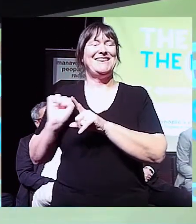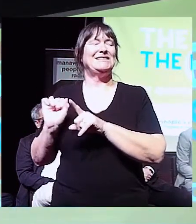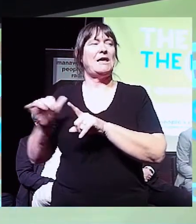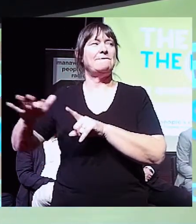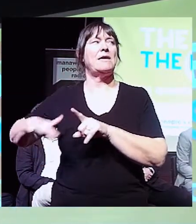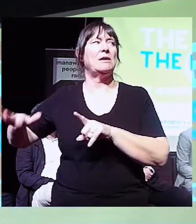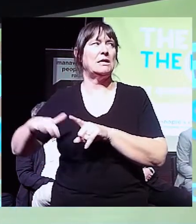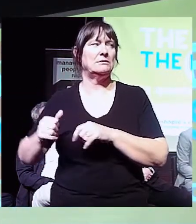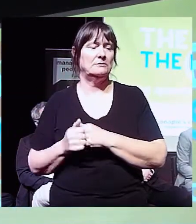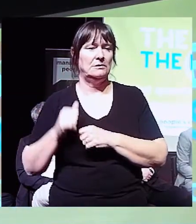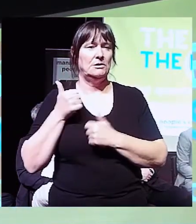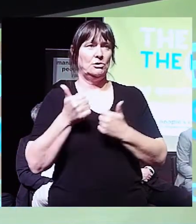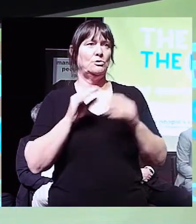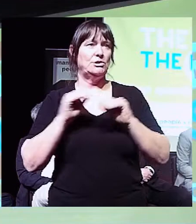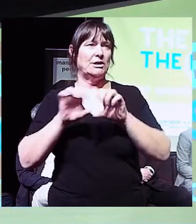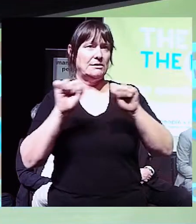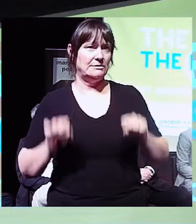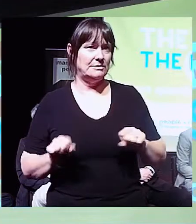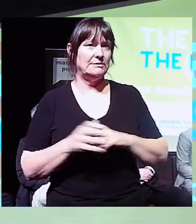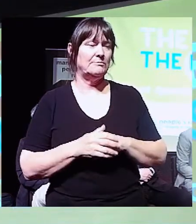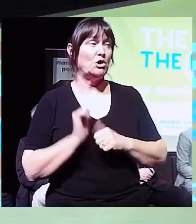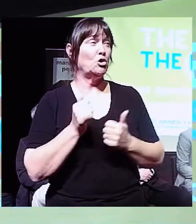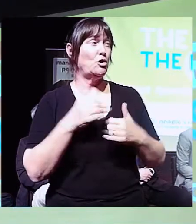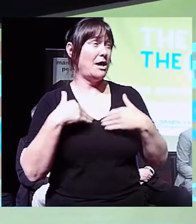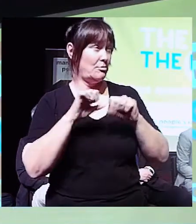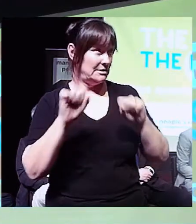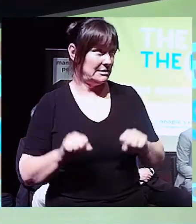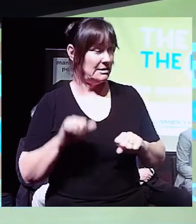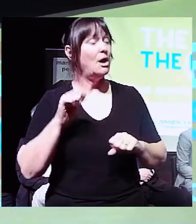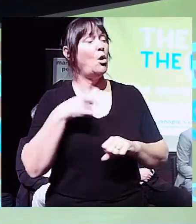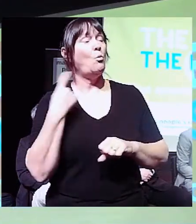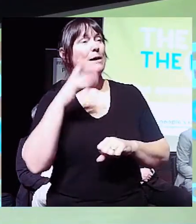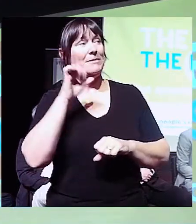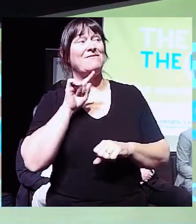systems and good health systems. We believe that's the answer to child poverty in New Zealand.